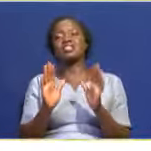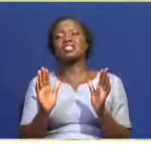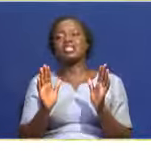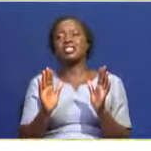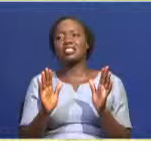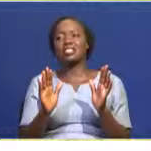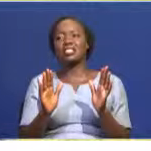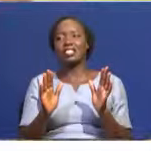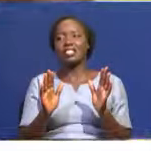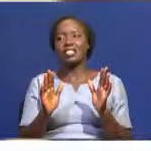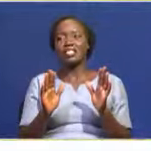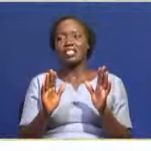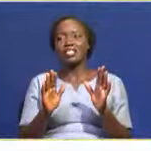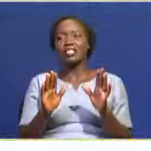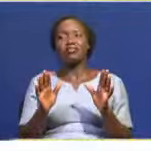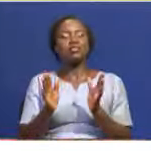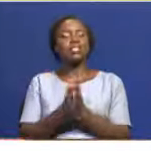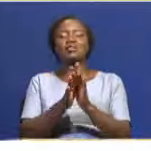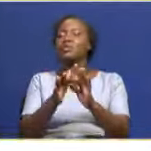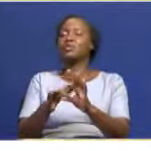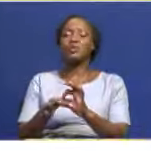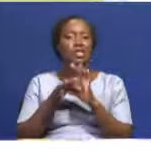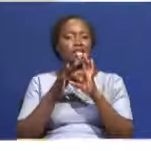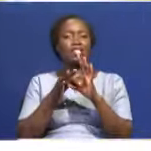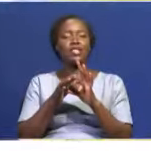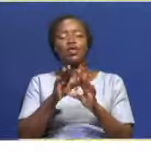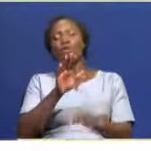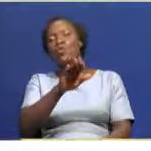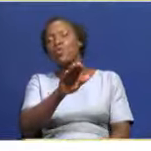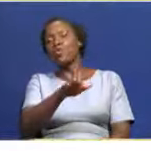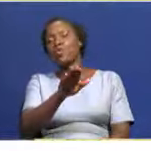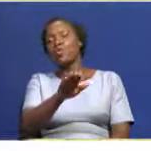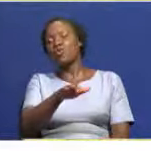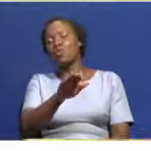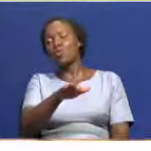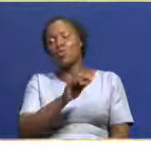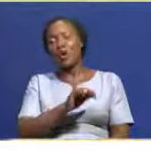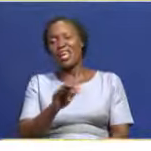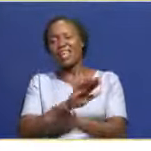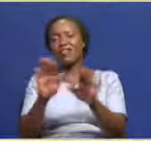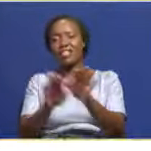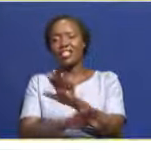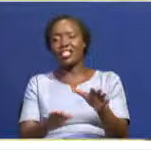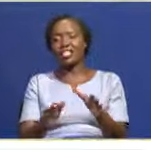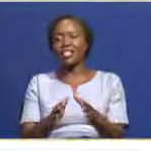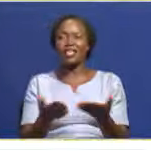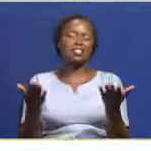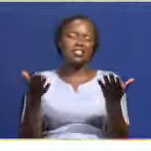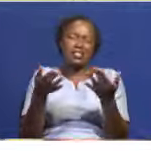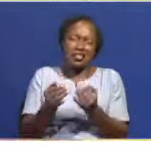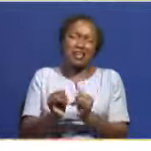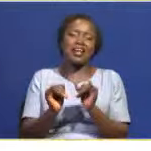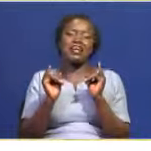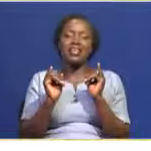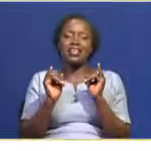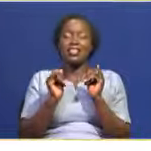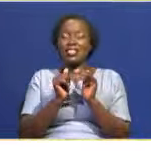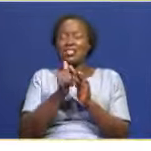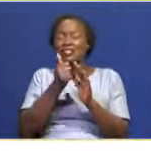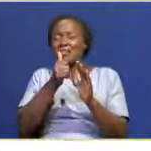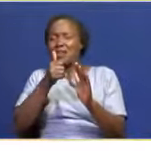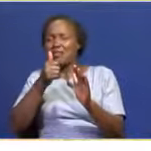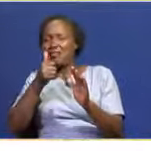this whole thing, let's just be united, cool down the political temperatures, you know, try to avoid